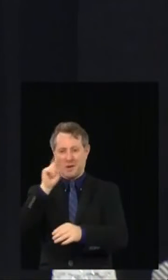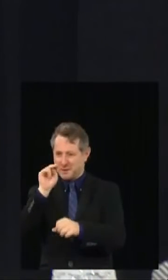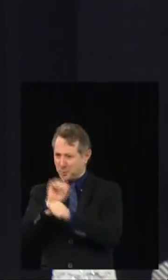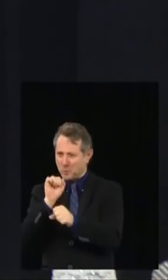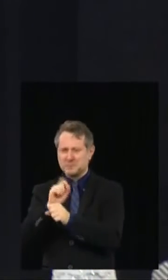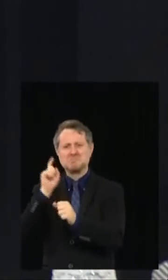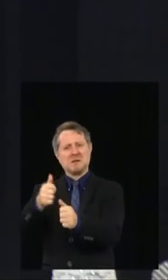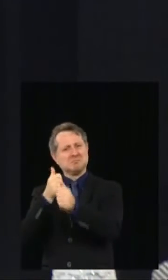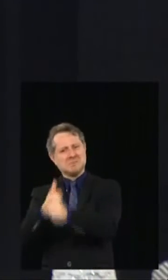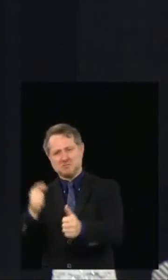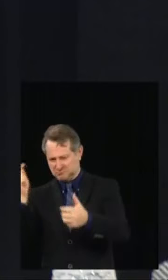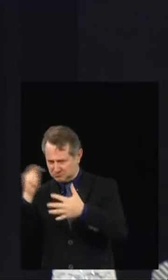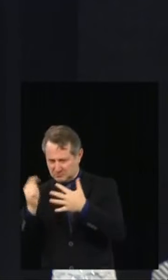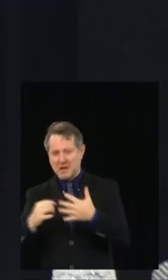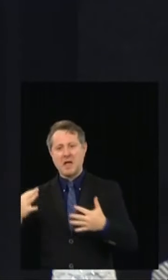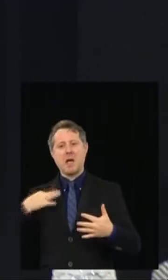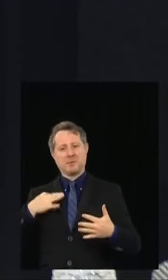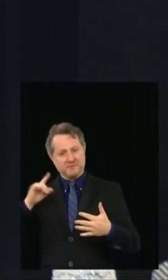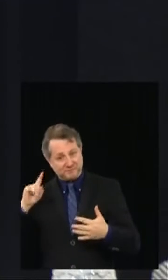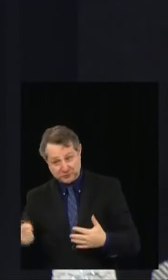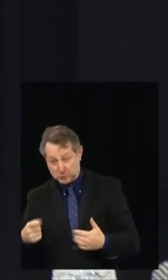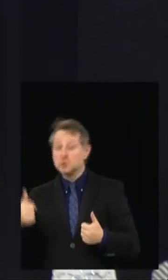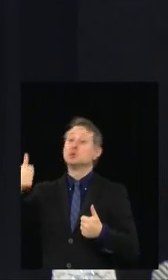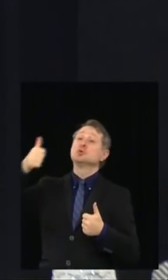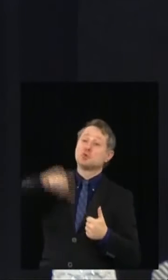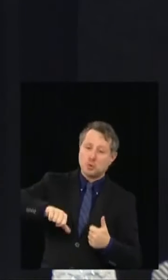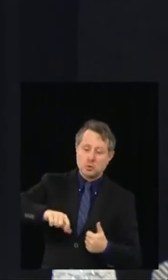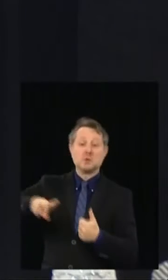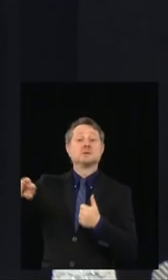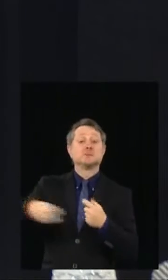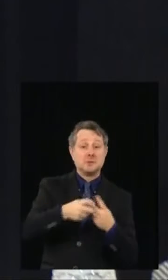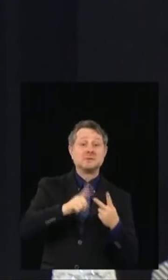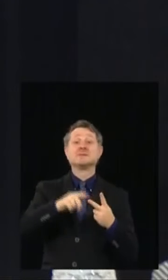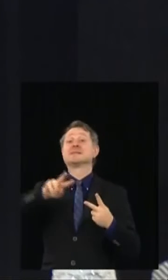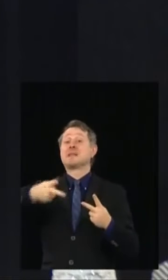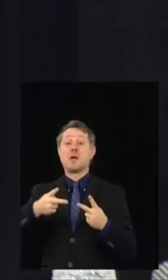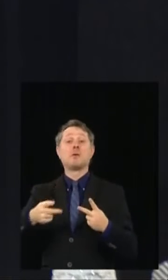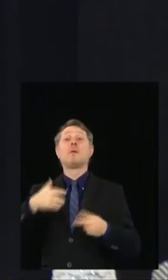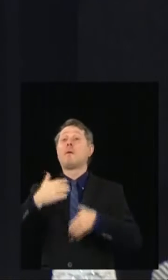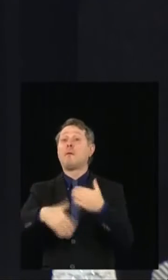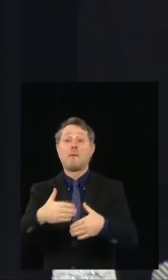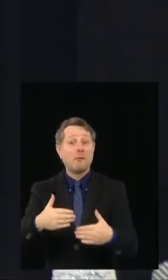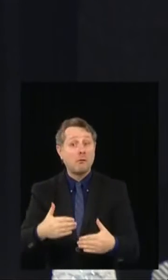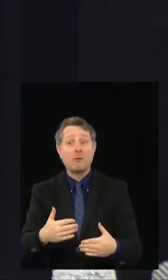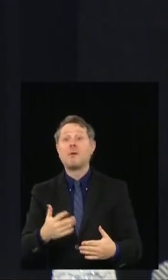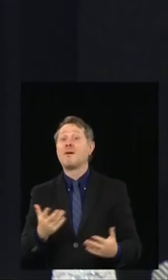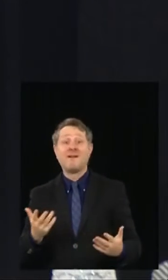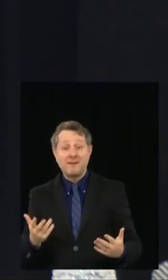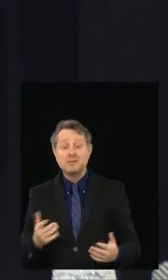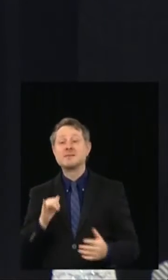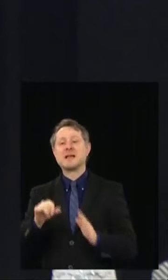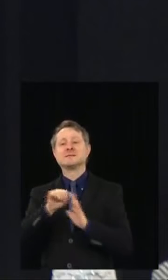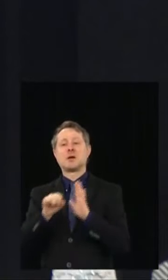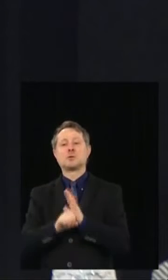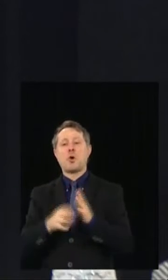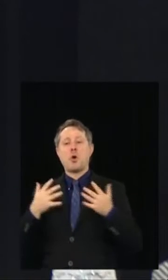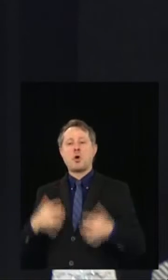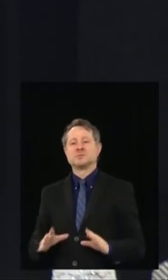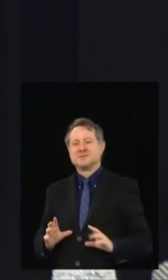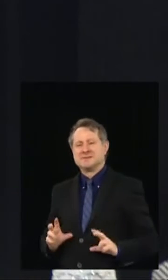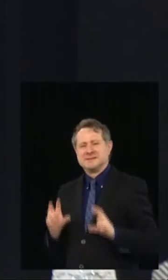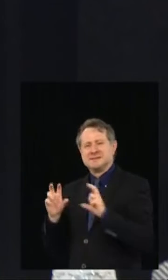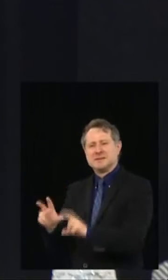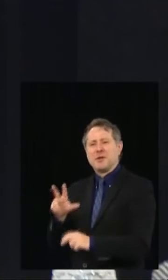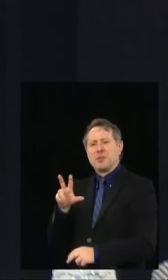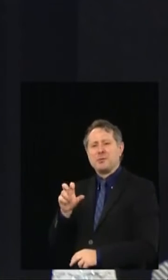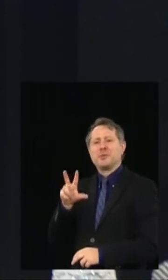get rejected, reapply, and we put out a streamlined process before any other state in the country. We've now paid out 330,000 of those claims. So we